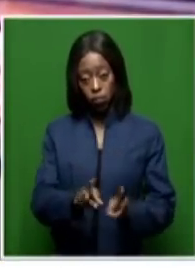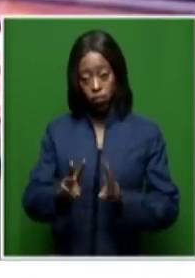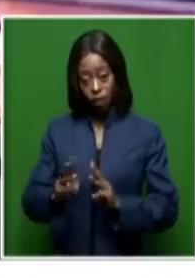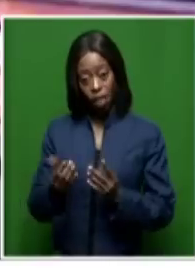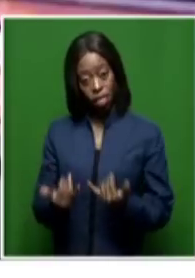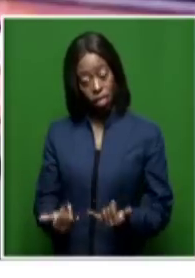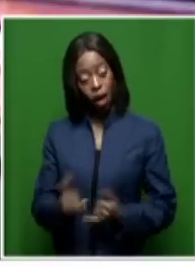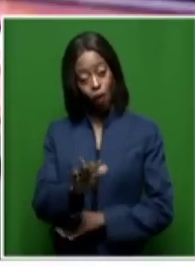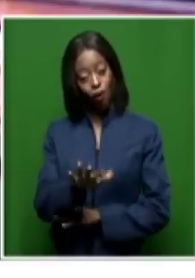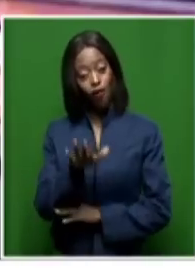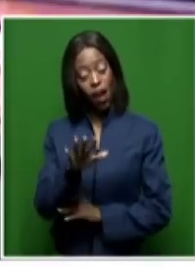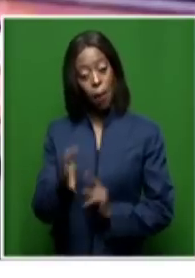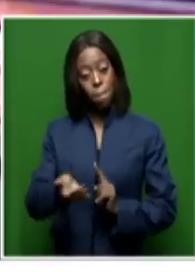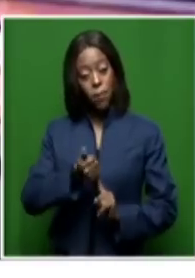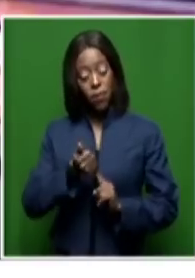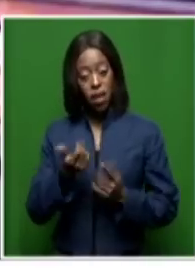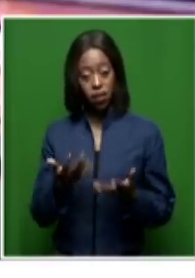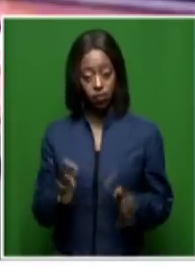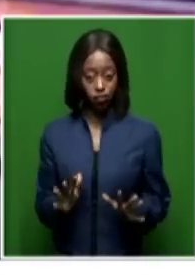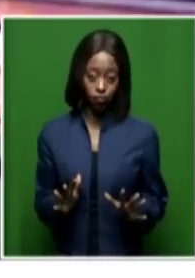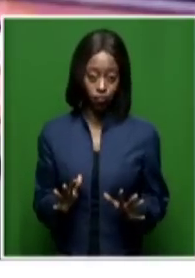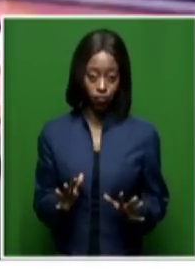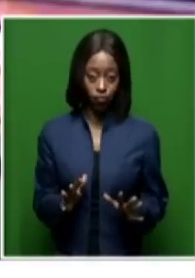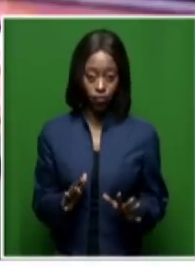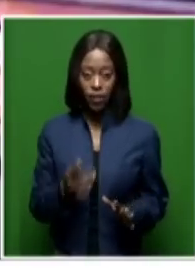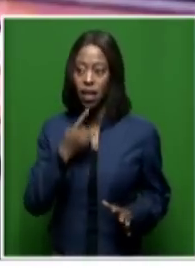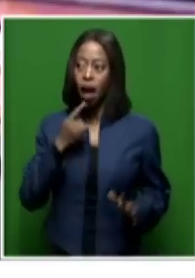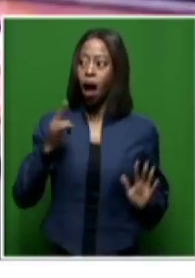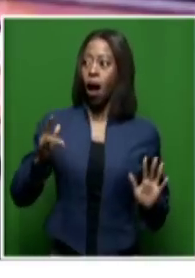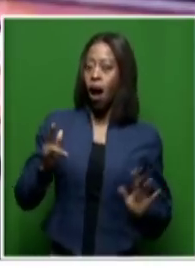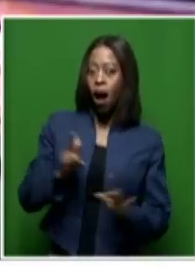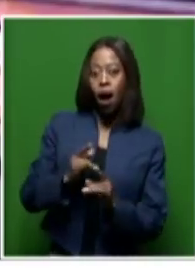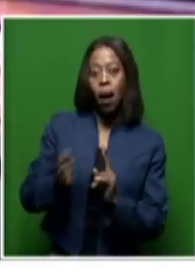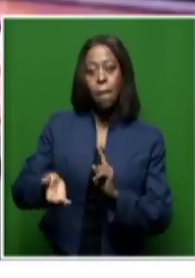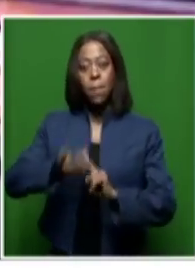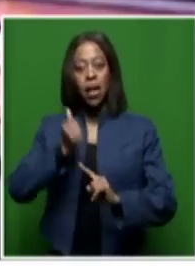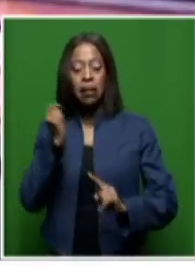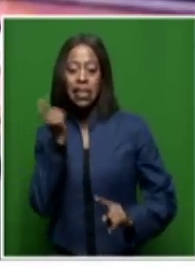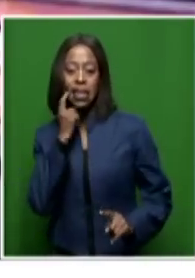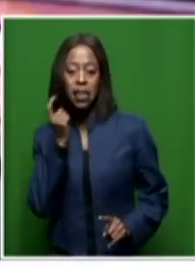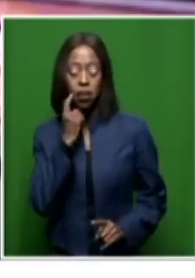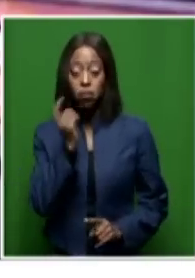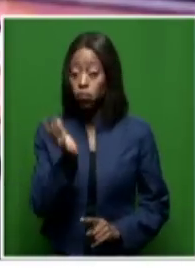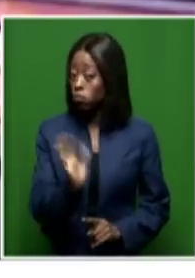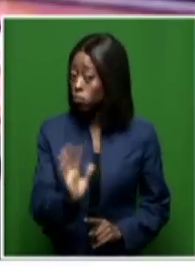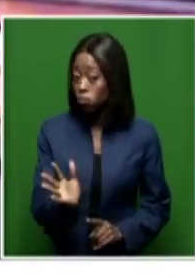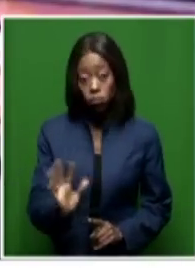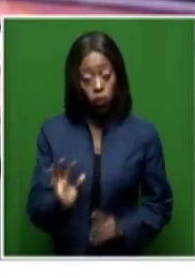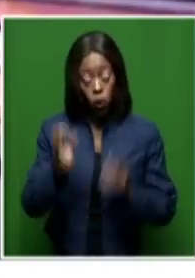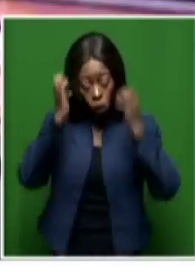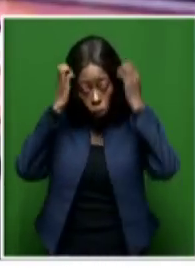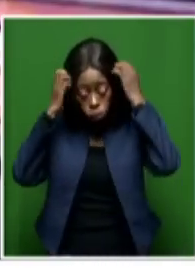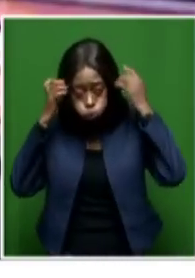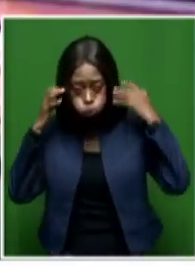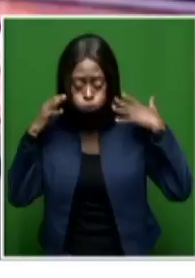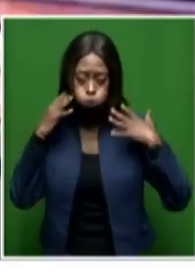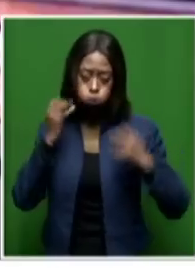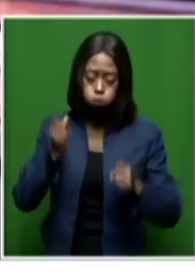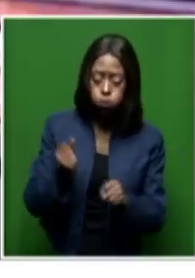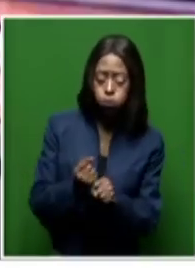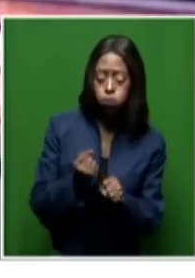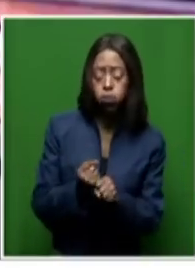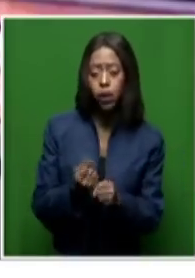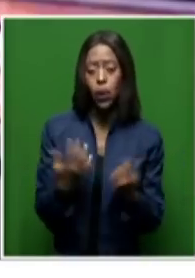5. So I don't want to claim easy victories. A lot of work is going into PRASA,